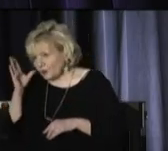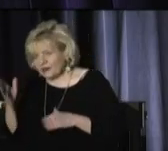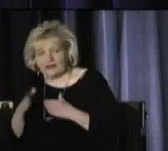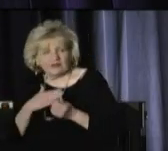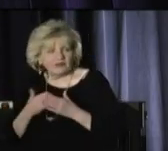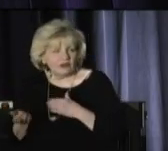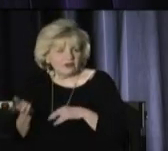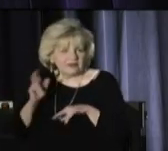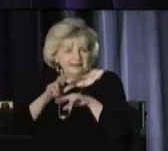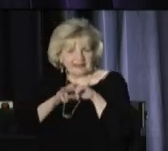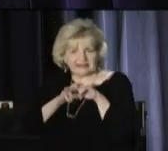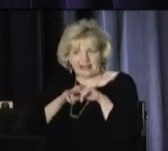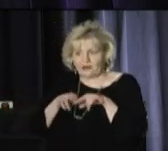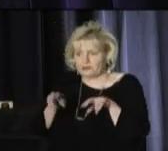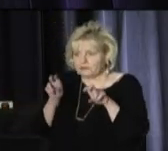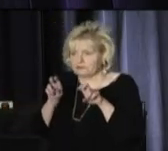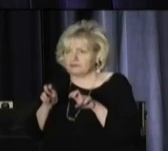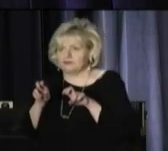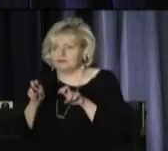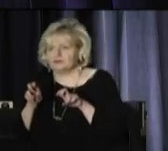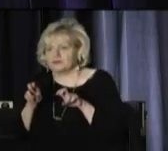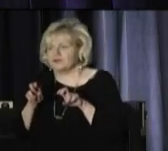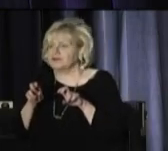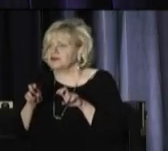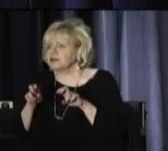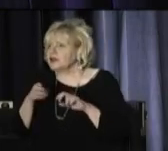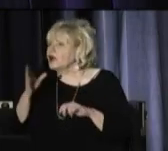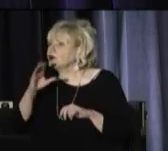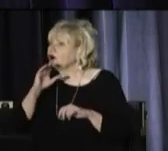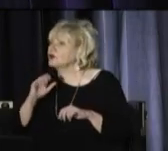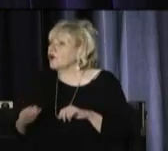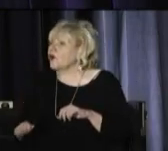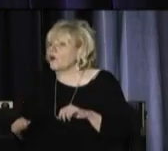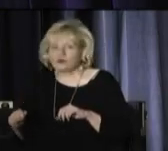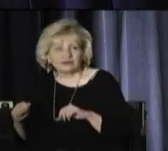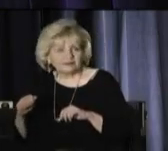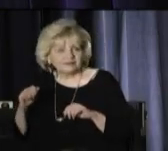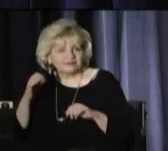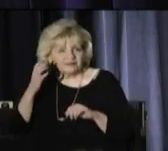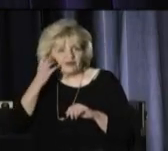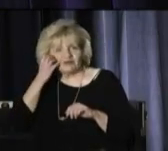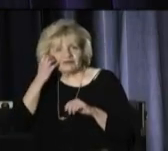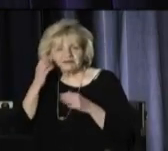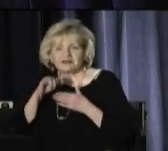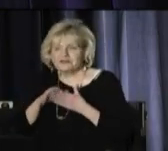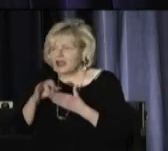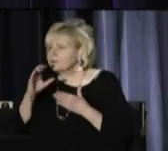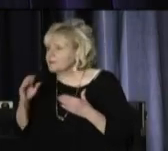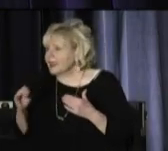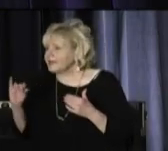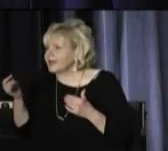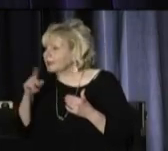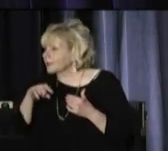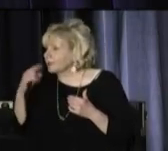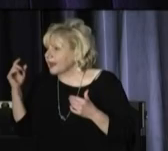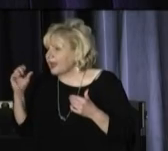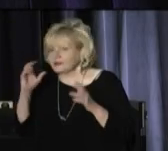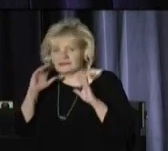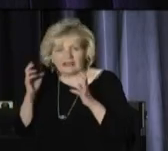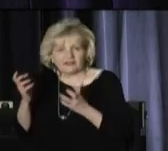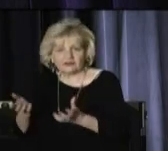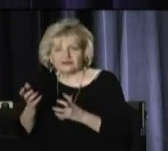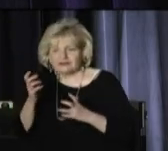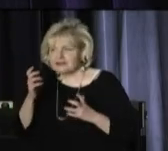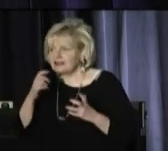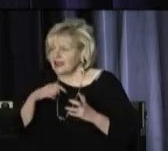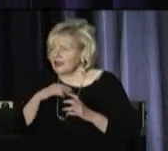right down next to him. God was an old fat man, like a black Santa, and I imagined my mother's peach cobbler contributing to his